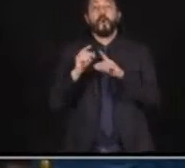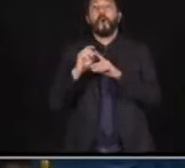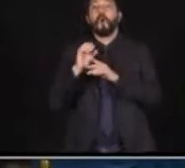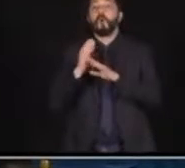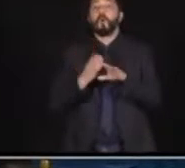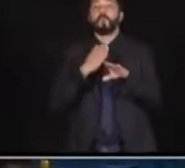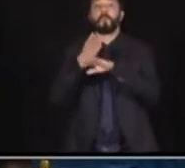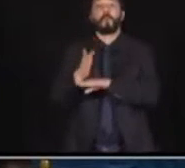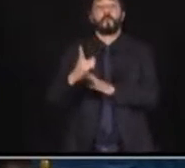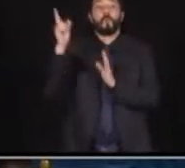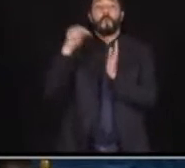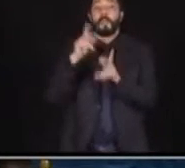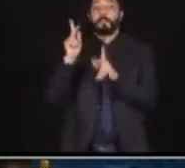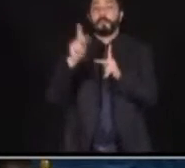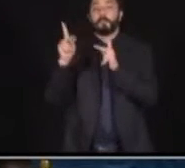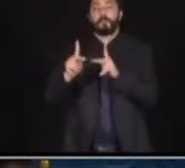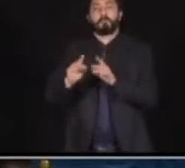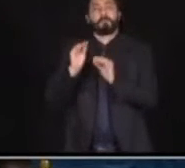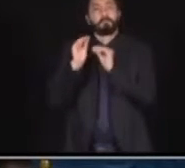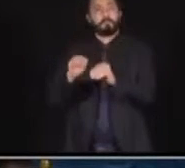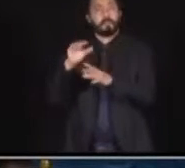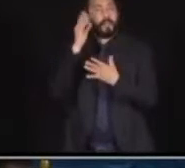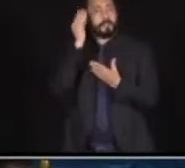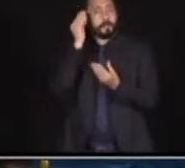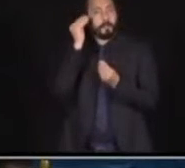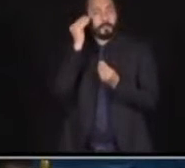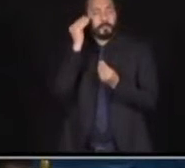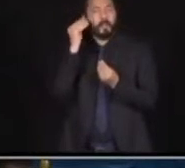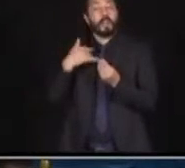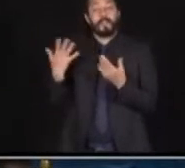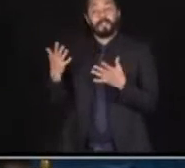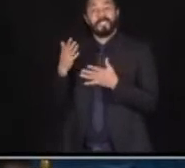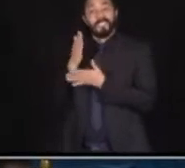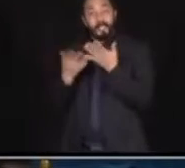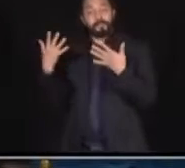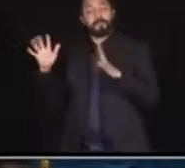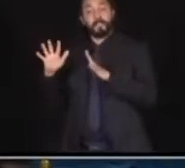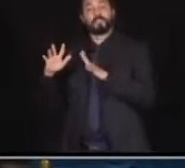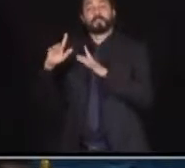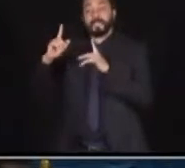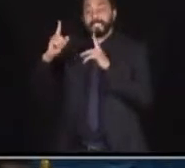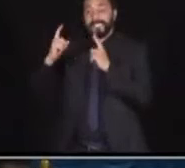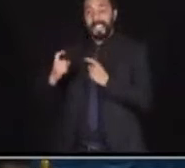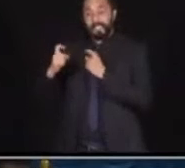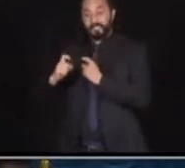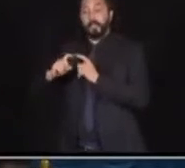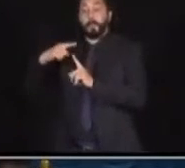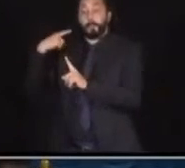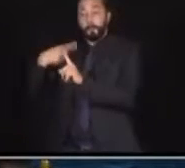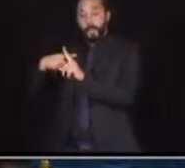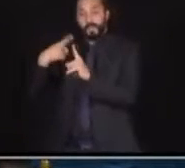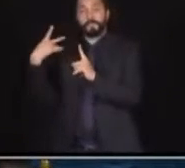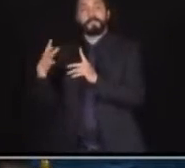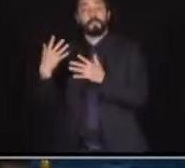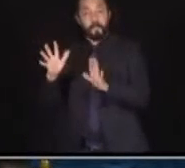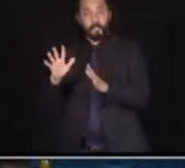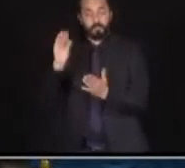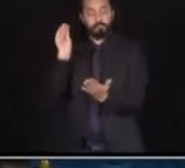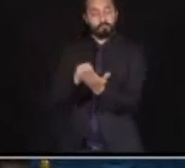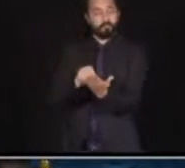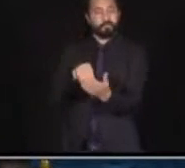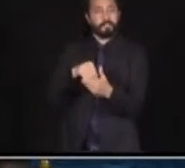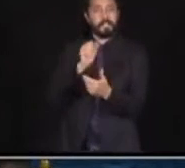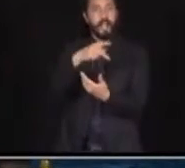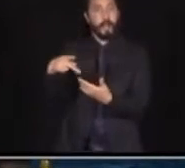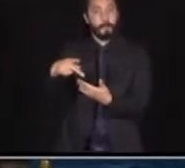Ontario who have received confirmed positive COVID-19 test results, notifying tens of thousands of Ontarians of a potential